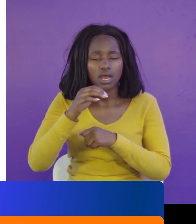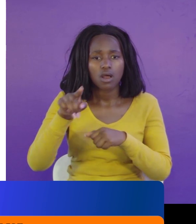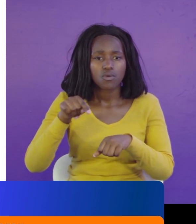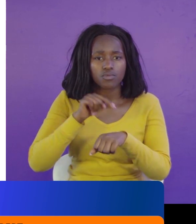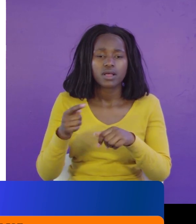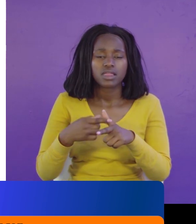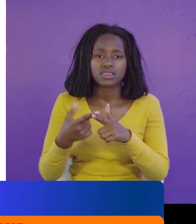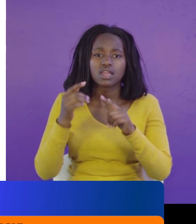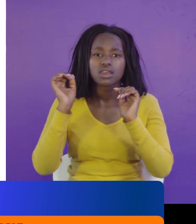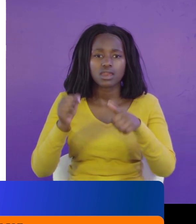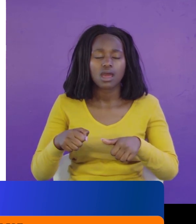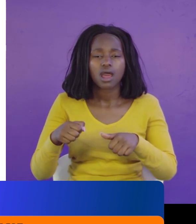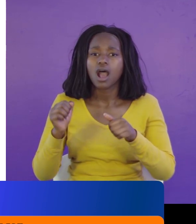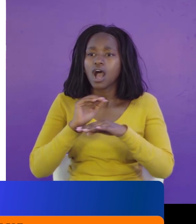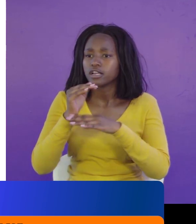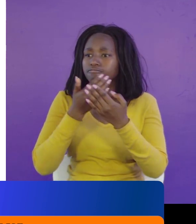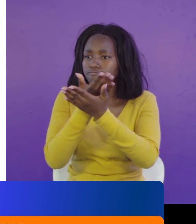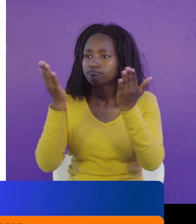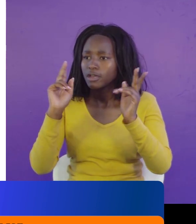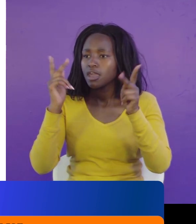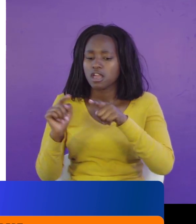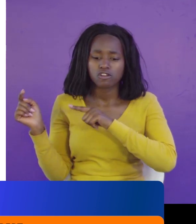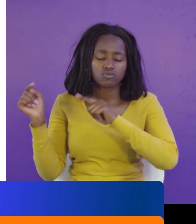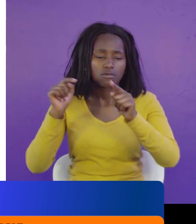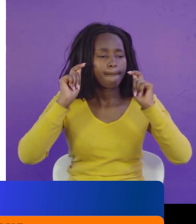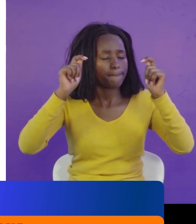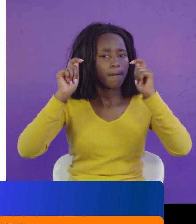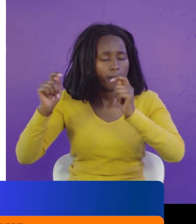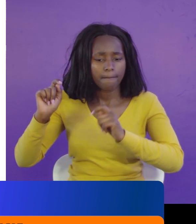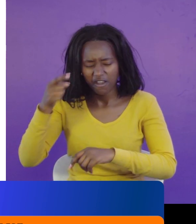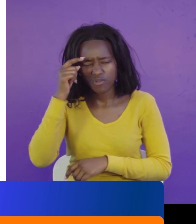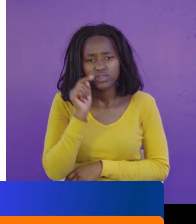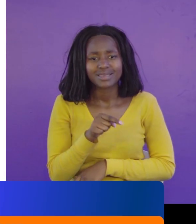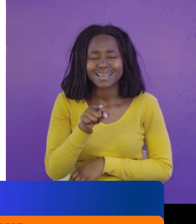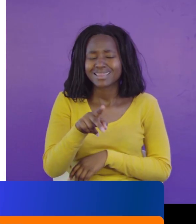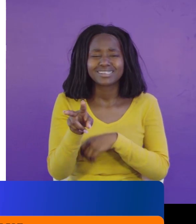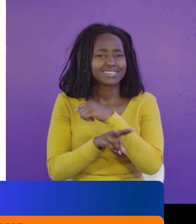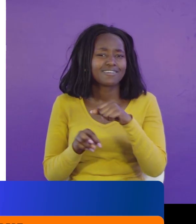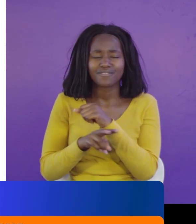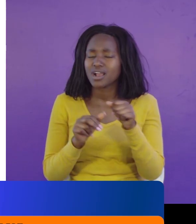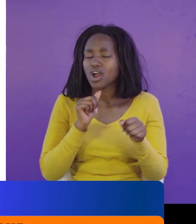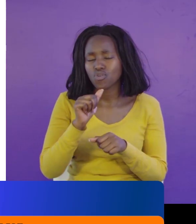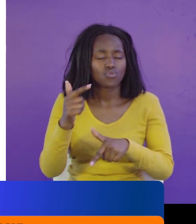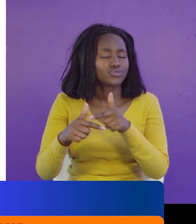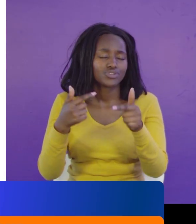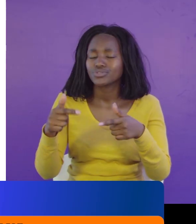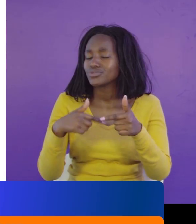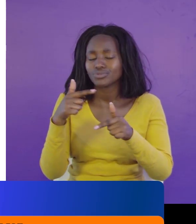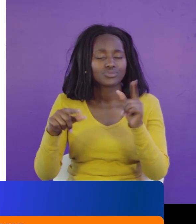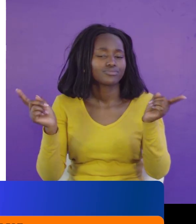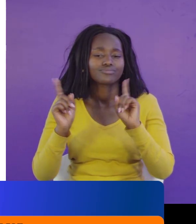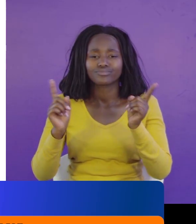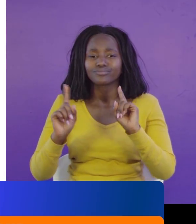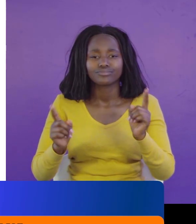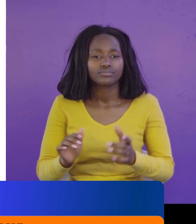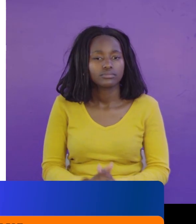act." And it says this level of impunity and theft cannot go unchallenged.